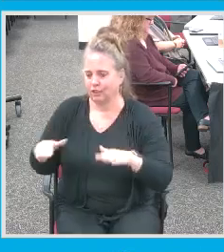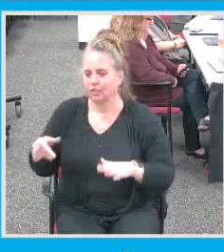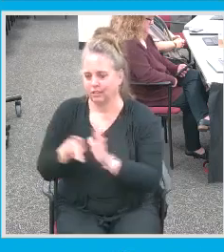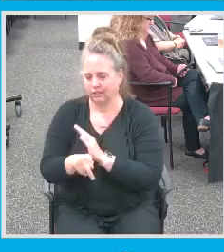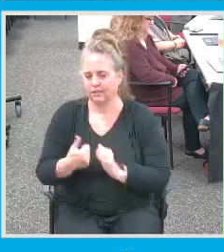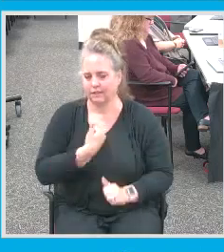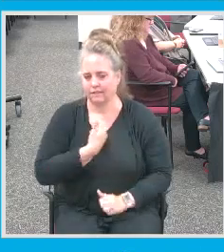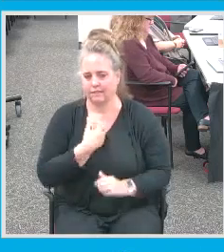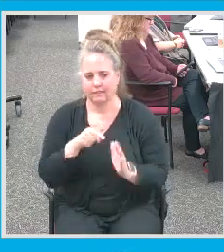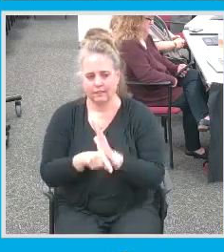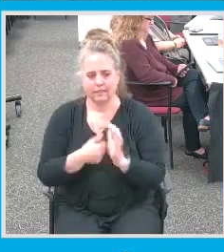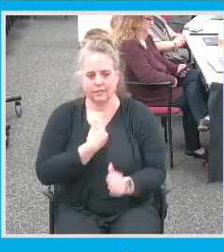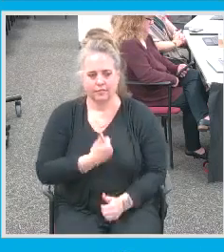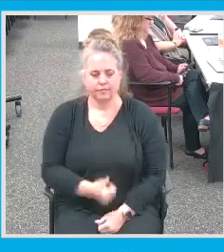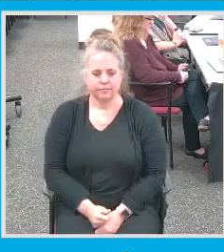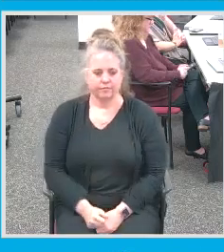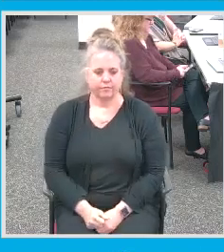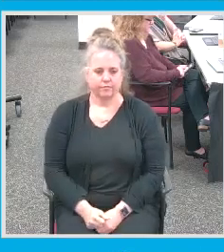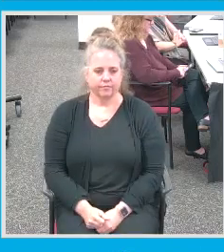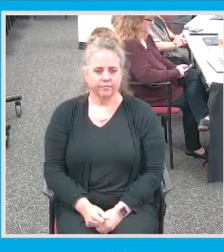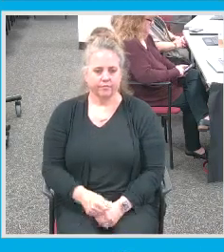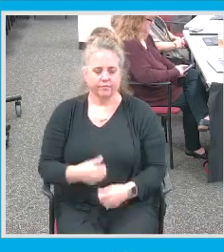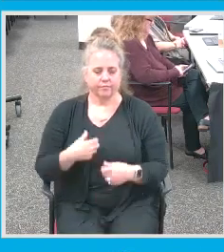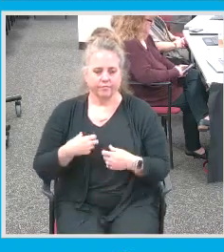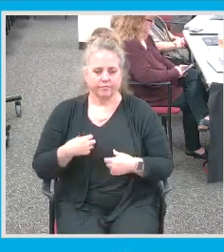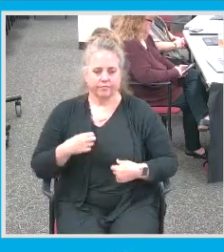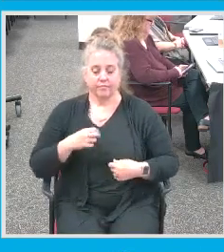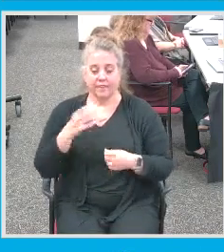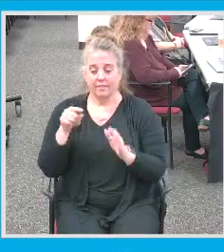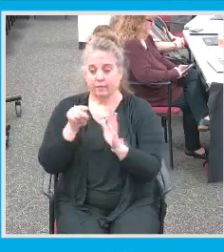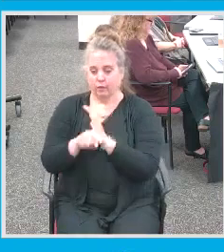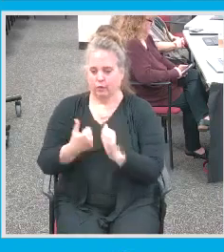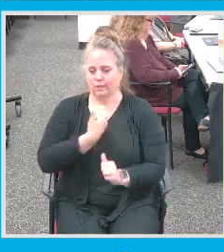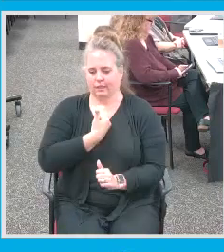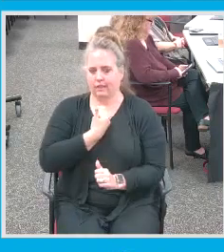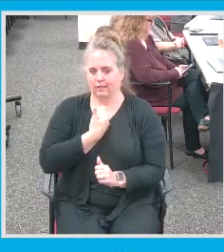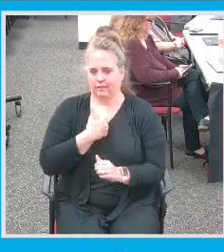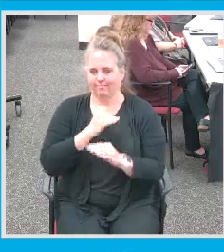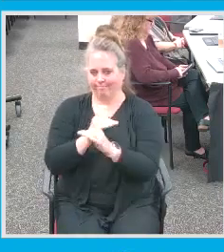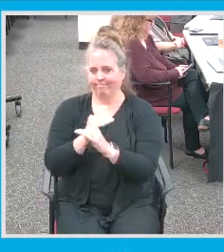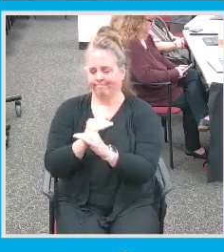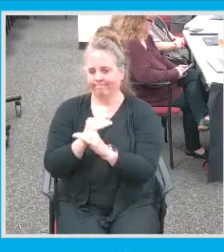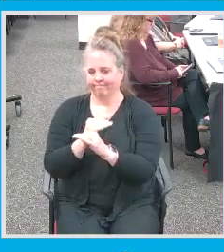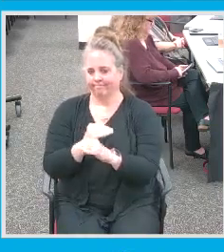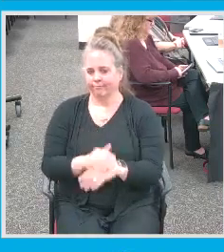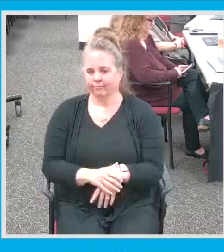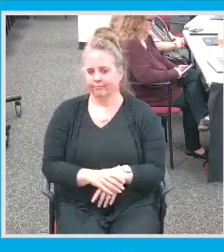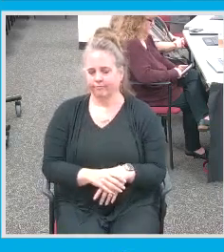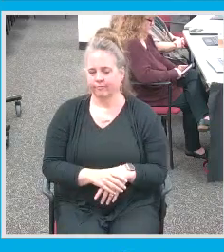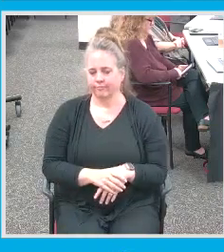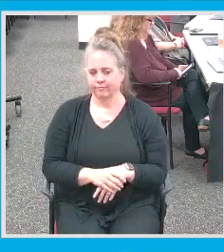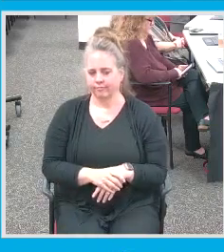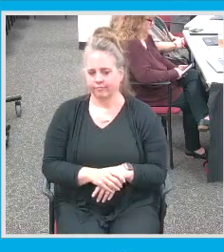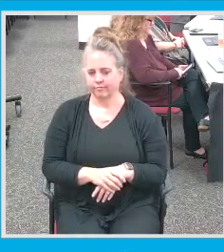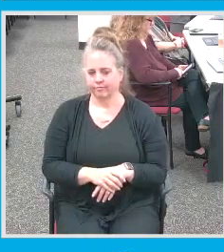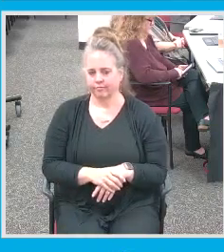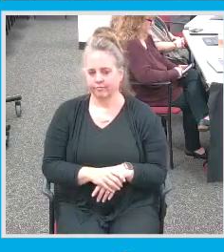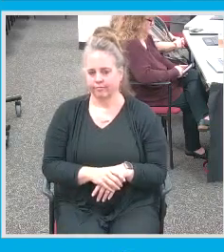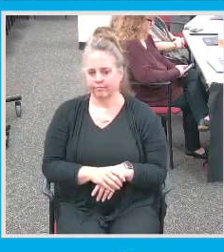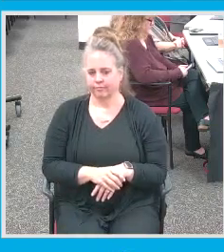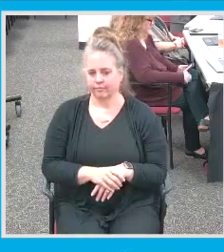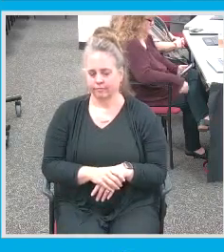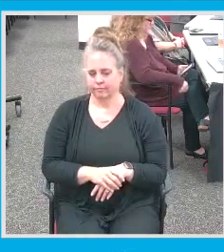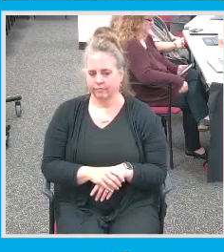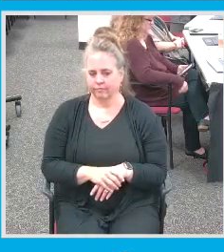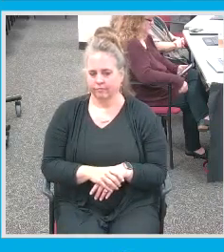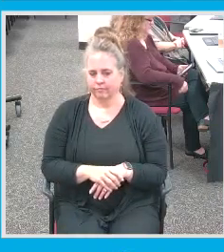And then with the Suicide Prevention Collaborative of El Paso County and some students from Colorado College, we actually had 2 students from